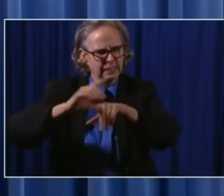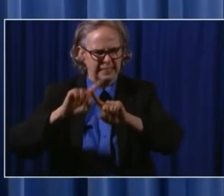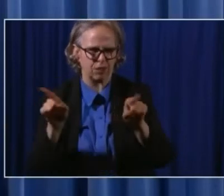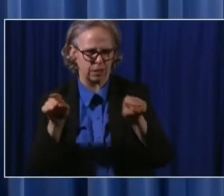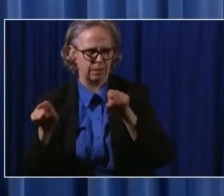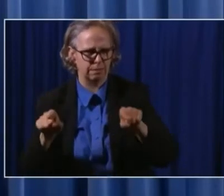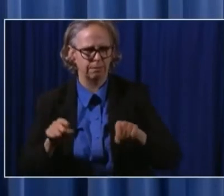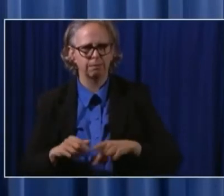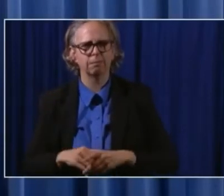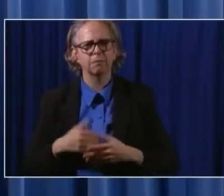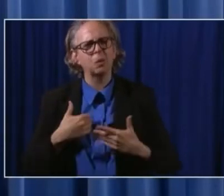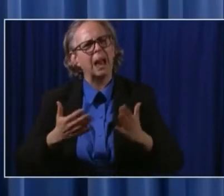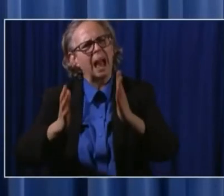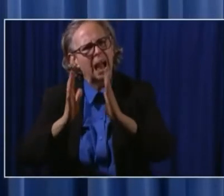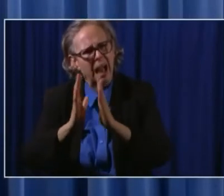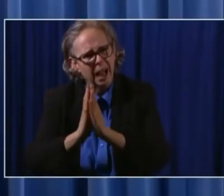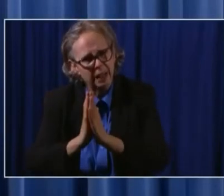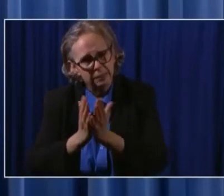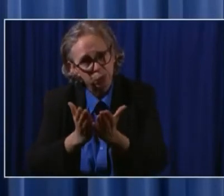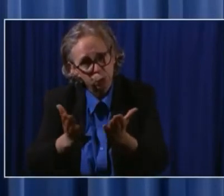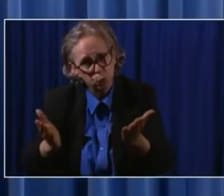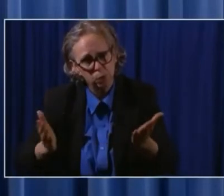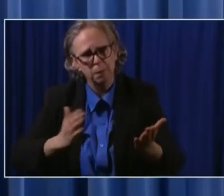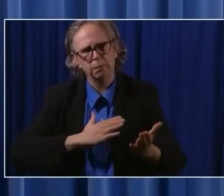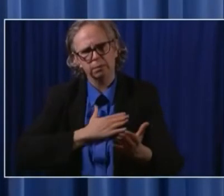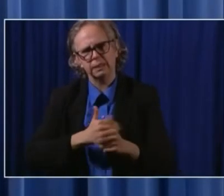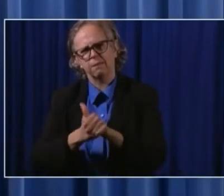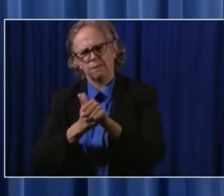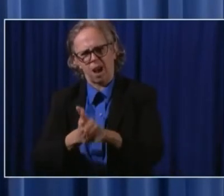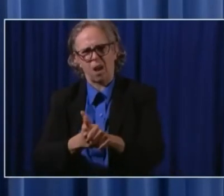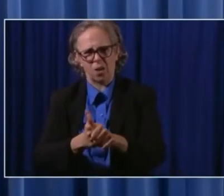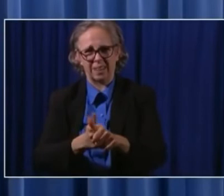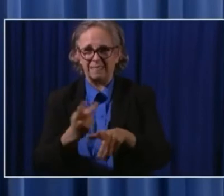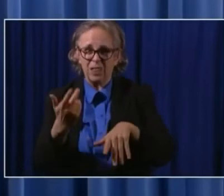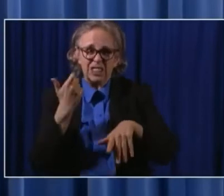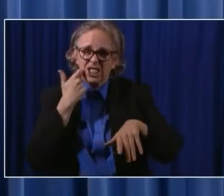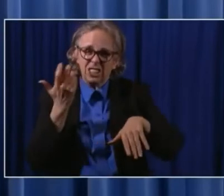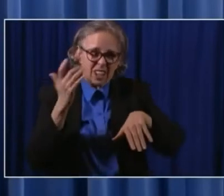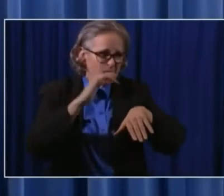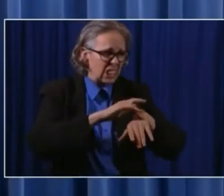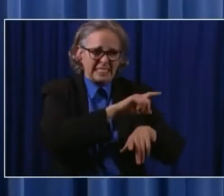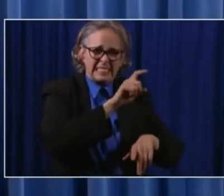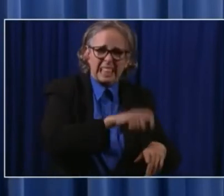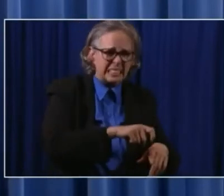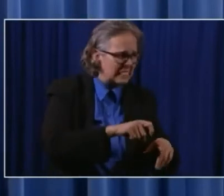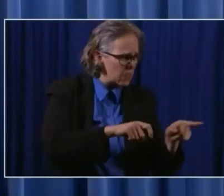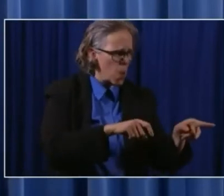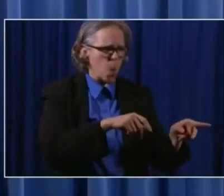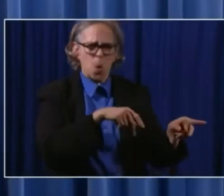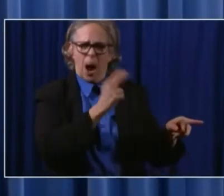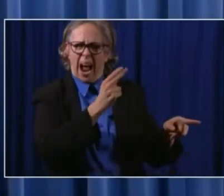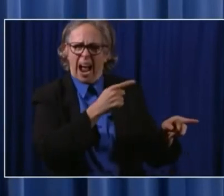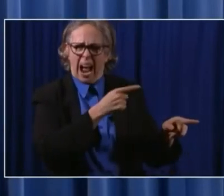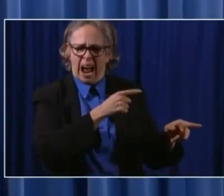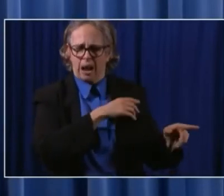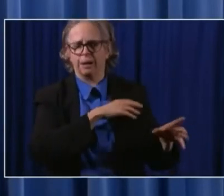protect everyone, protect their family, and to protect others. If you're coming from one of those states, you've been visiting there, we would ask you to